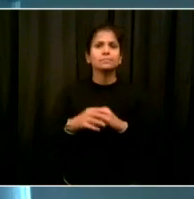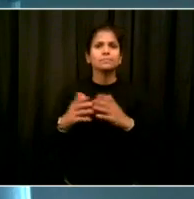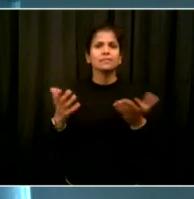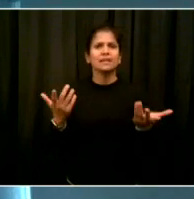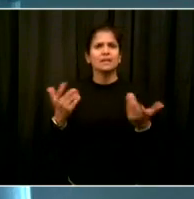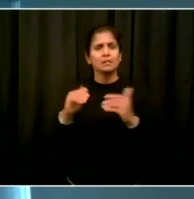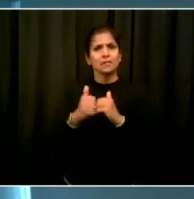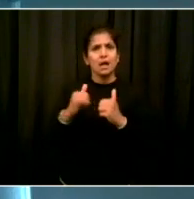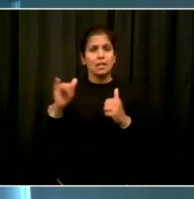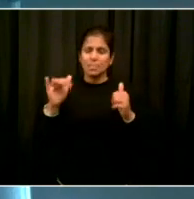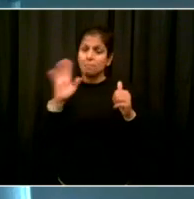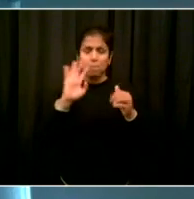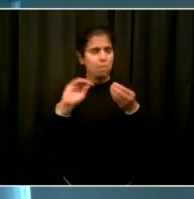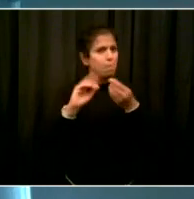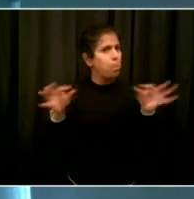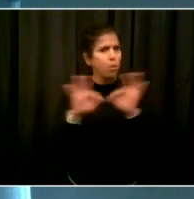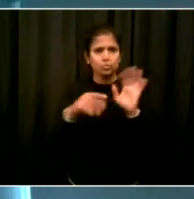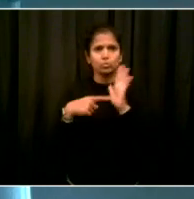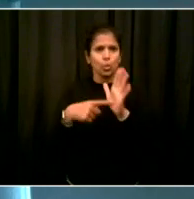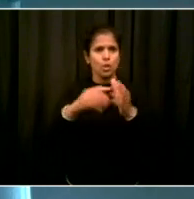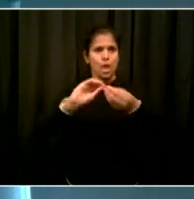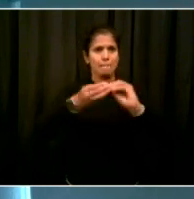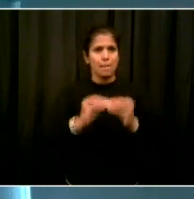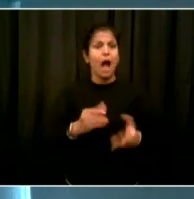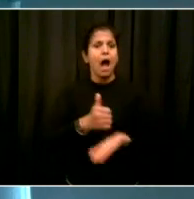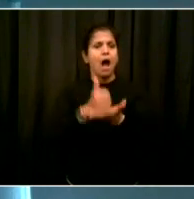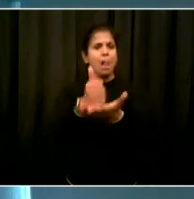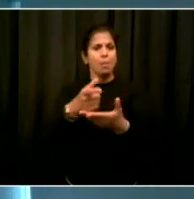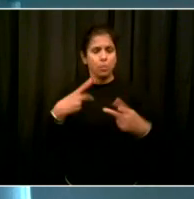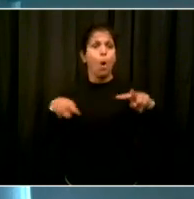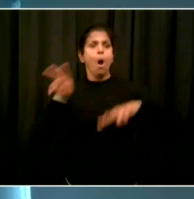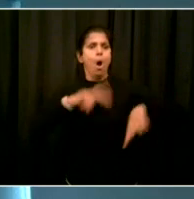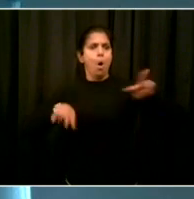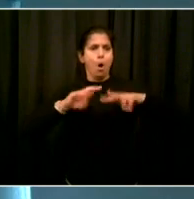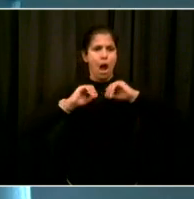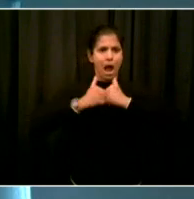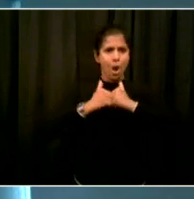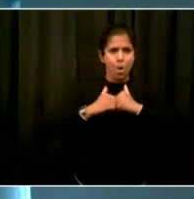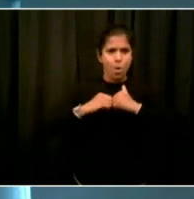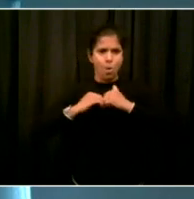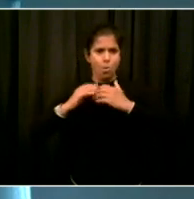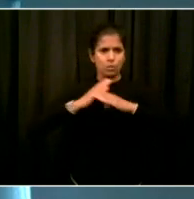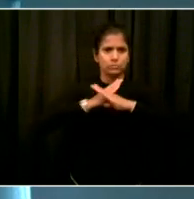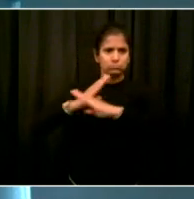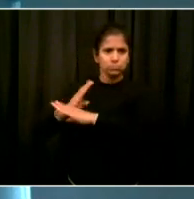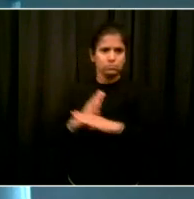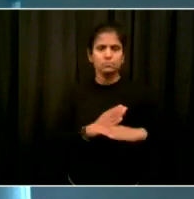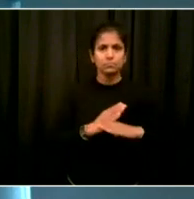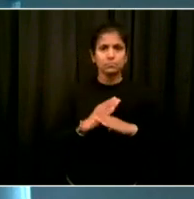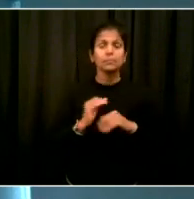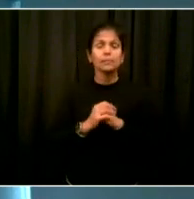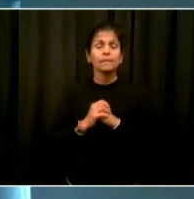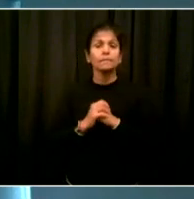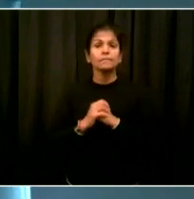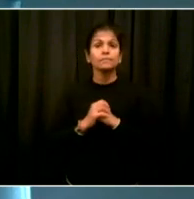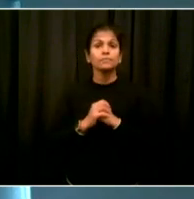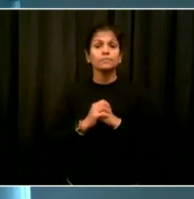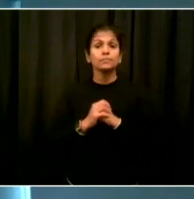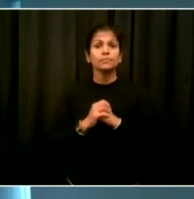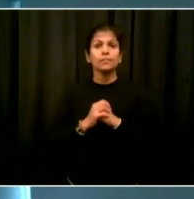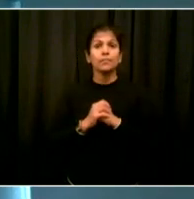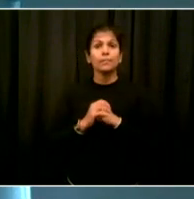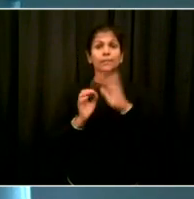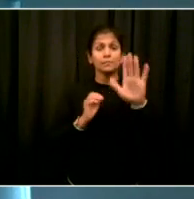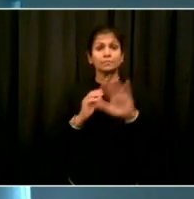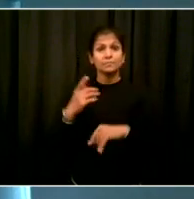we currently measure using confirmed cases, but that's a slight underestimate, not even slight. Sometimes it can be a big underestimate, because people don't get tested. So that number